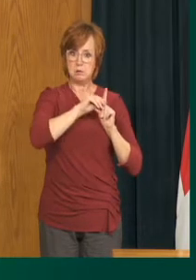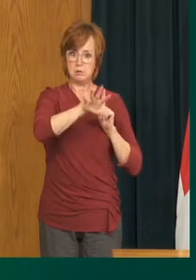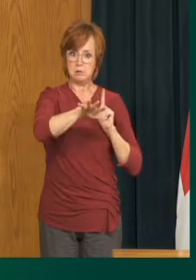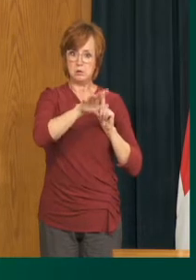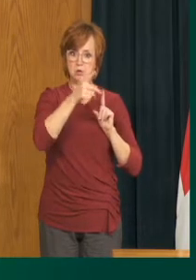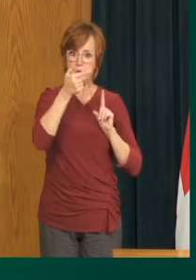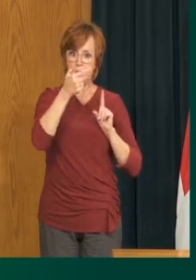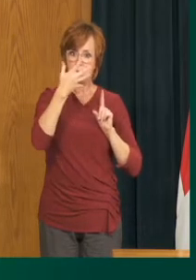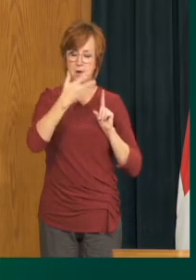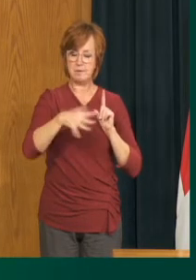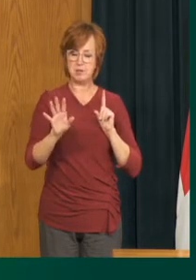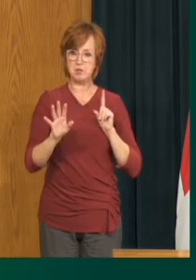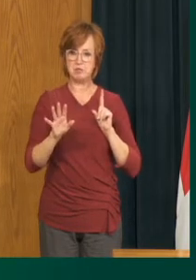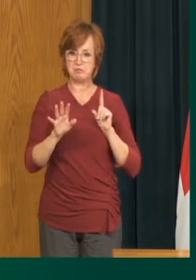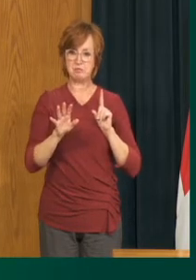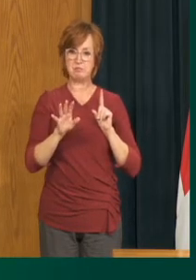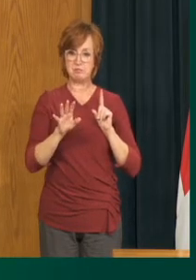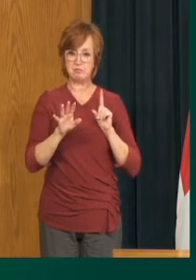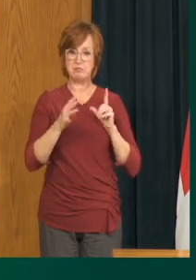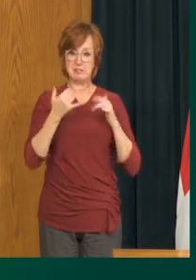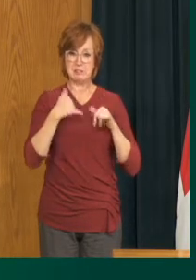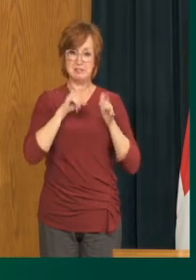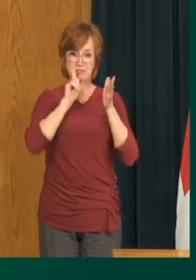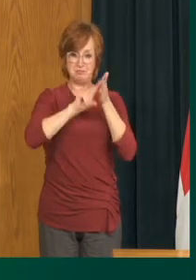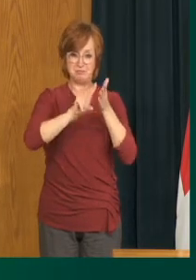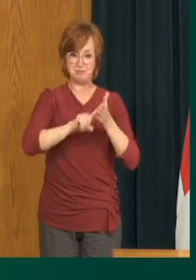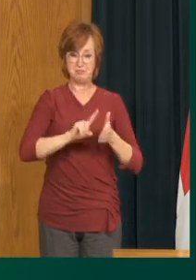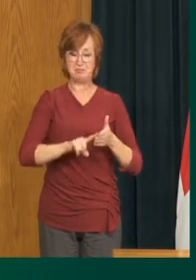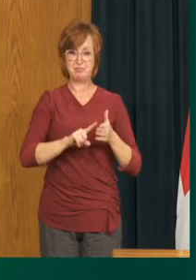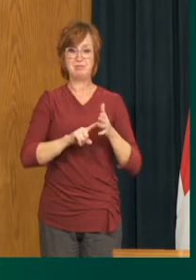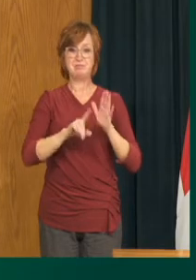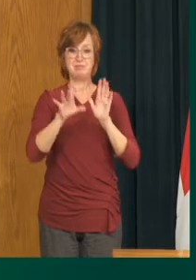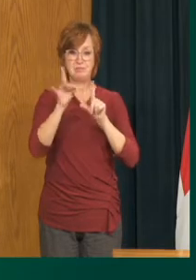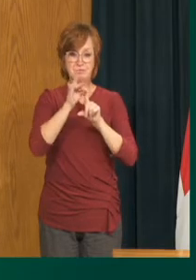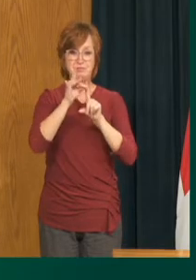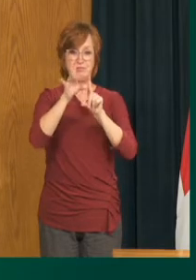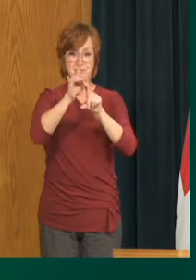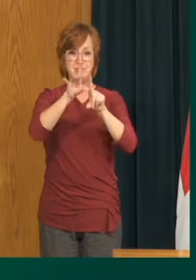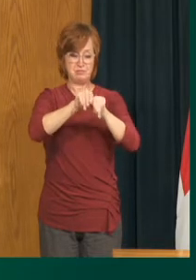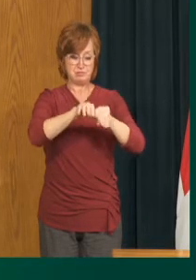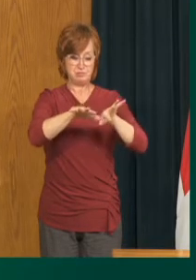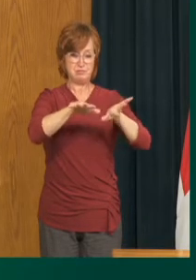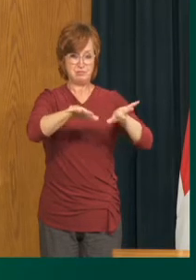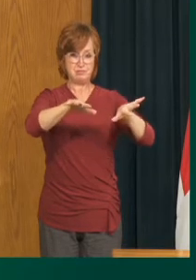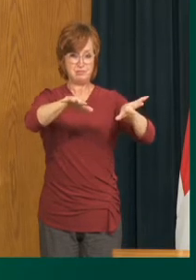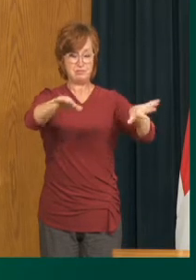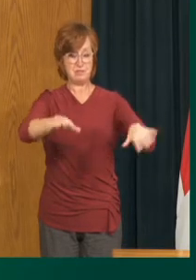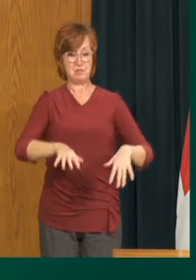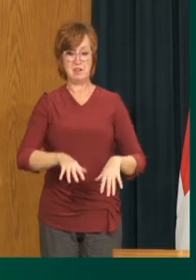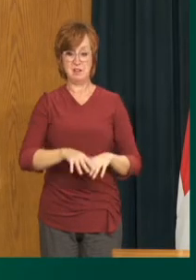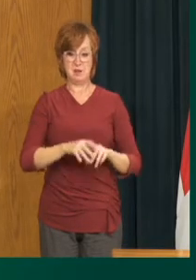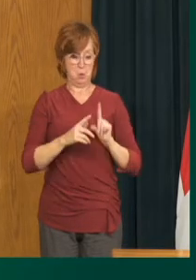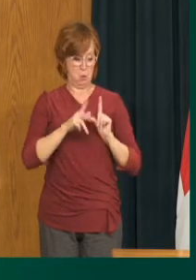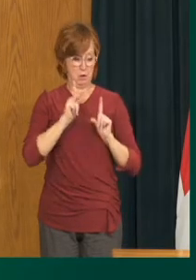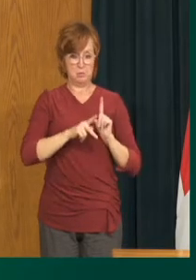and over 160 people that are now being contact traced. So it can get